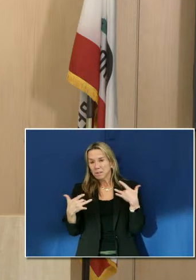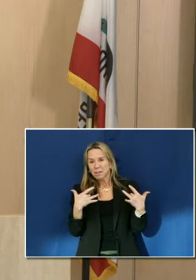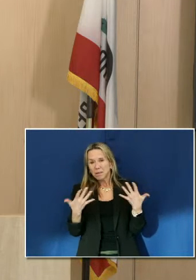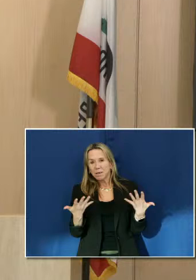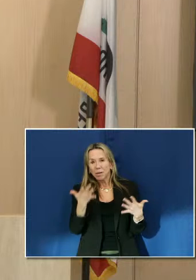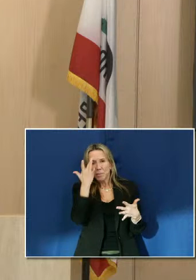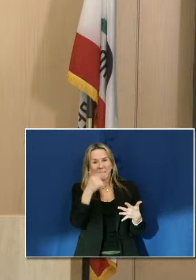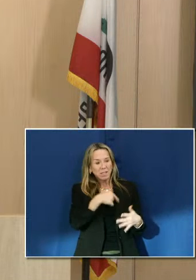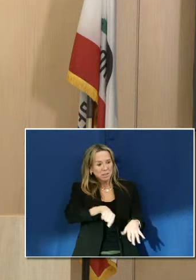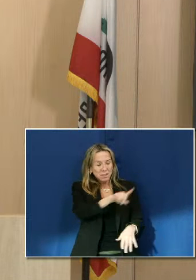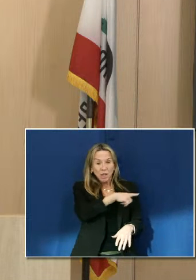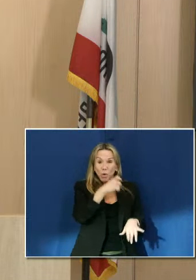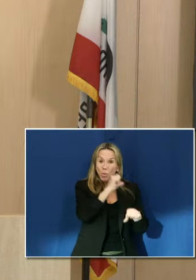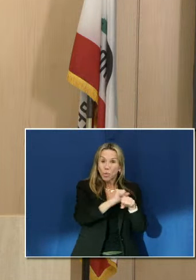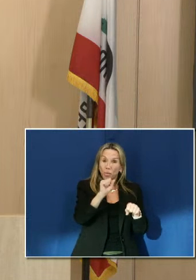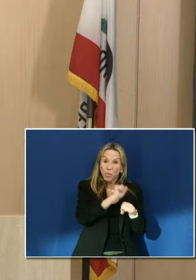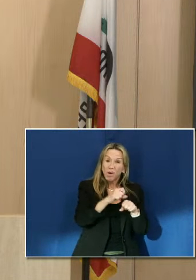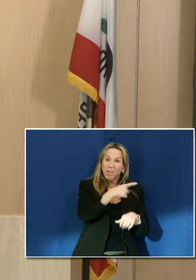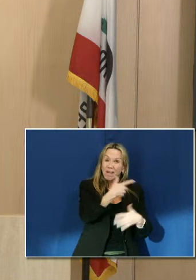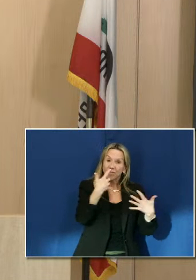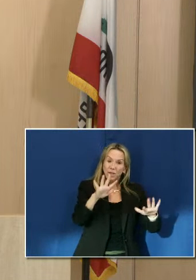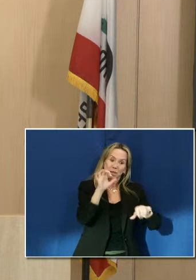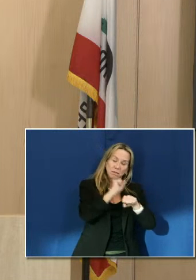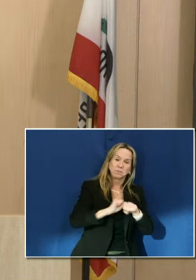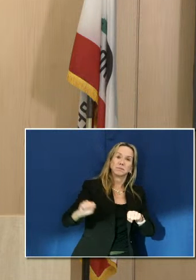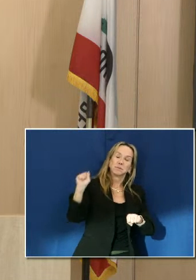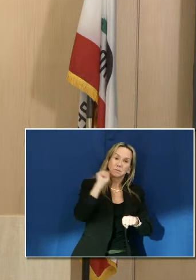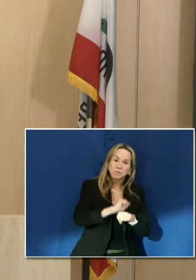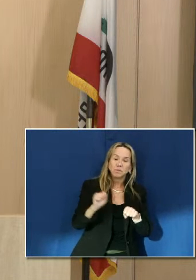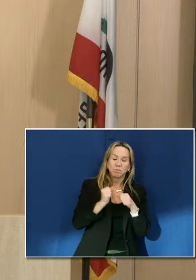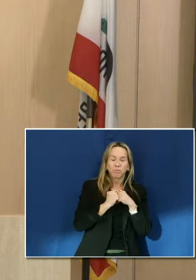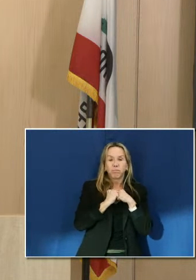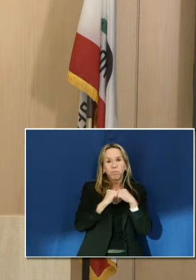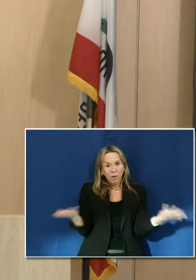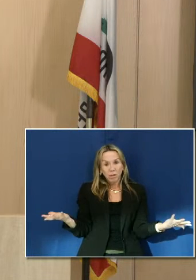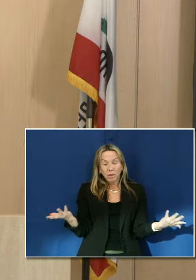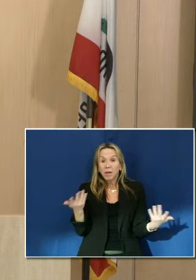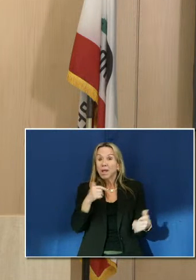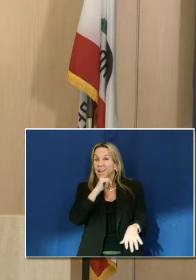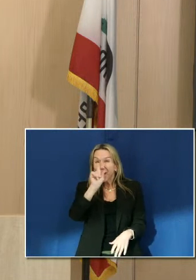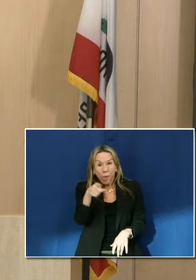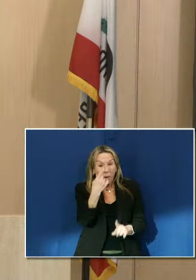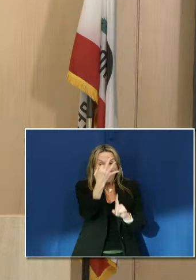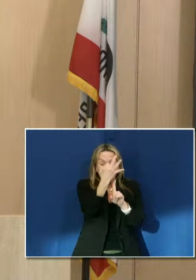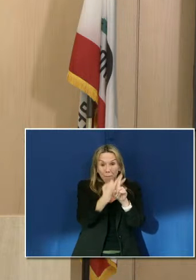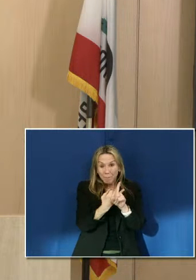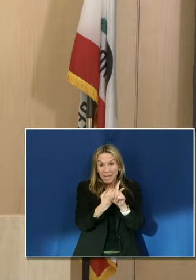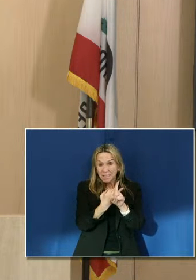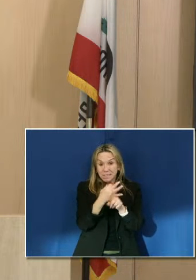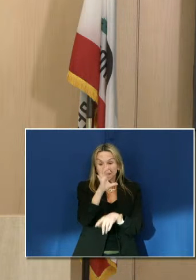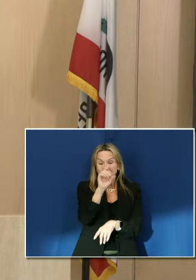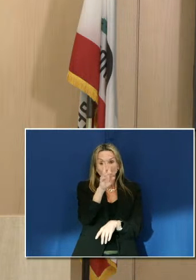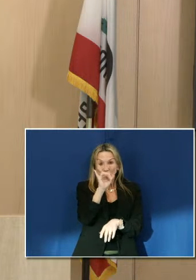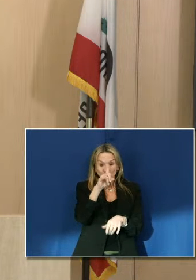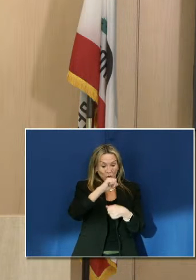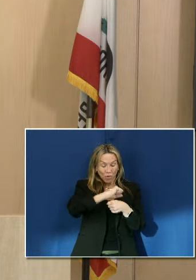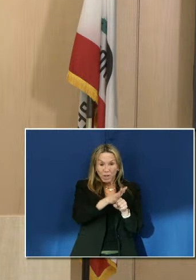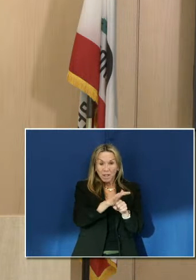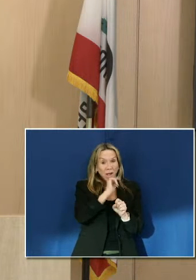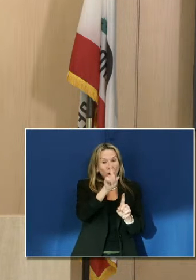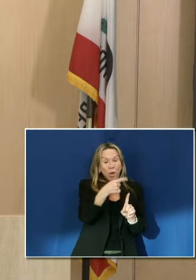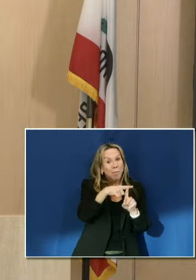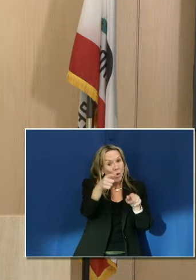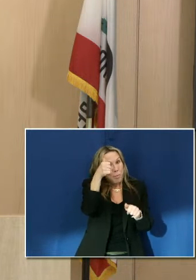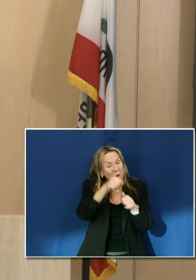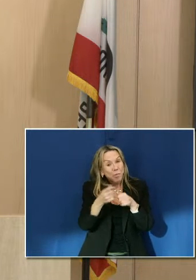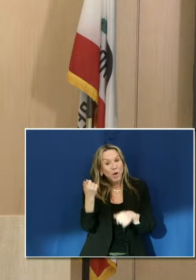and tear that these individuals have faced, not just for the last 9 months of COVID, because remember, this time last year